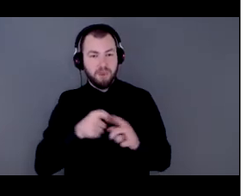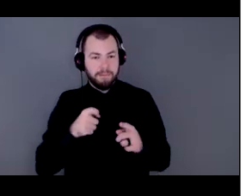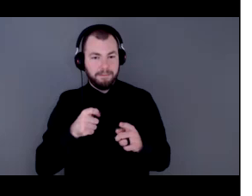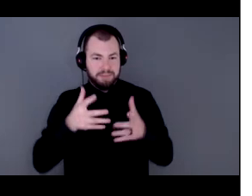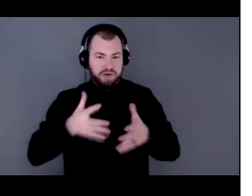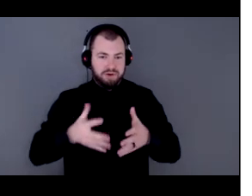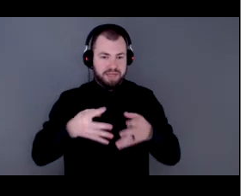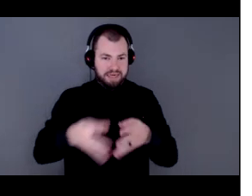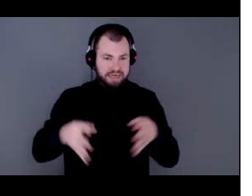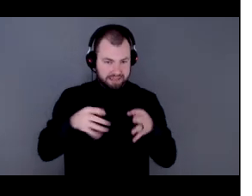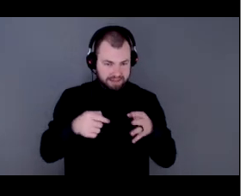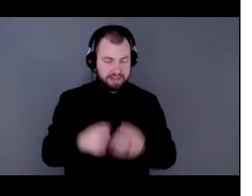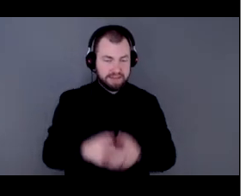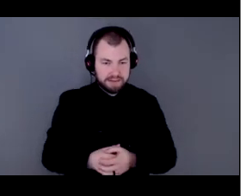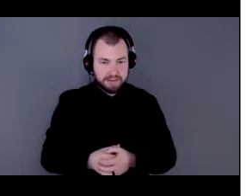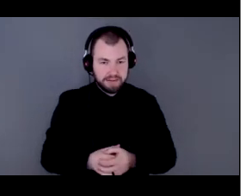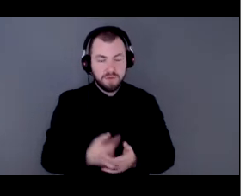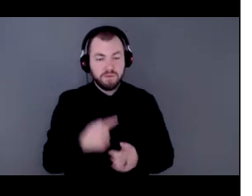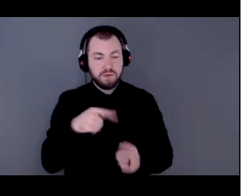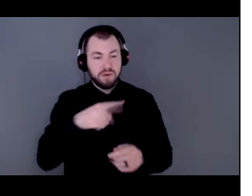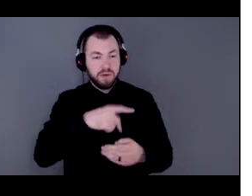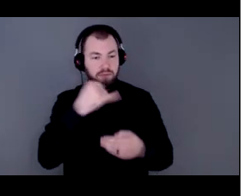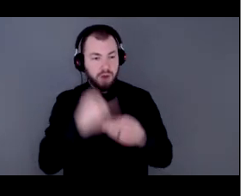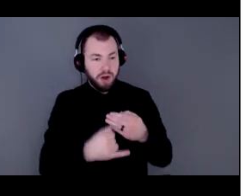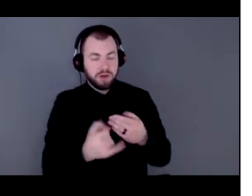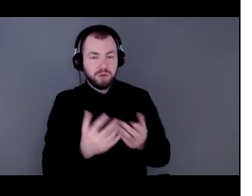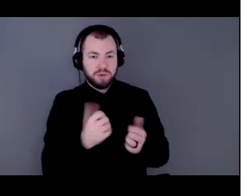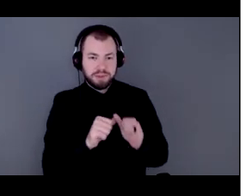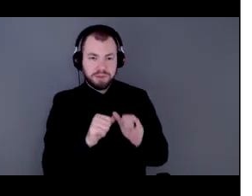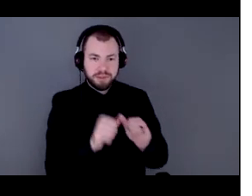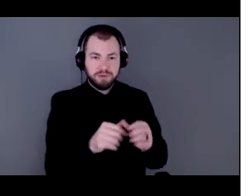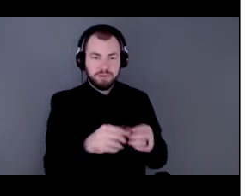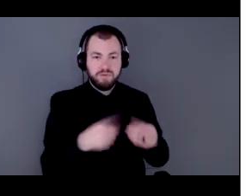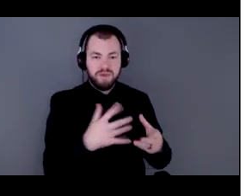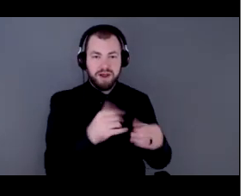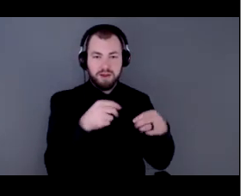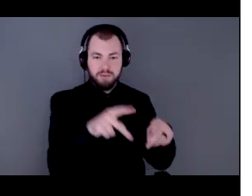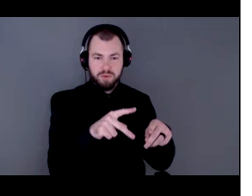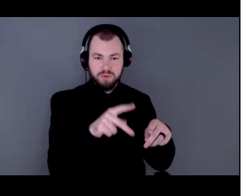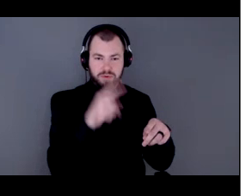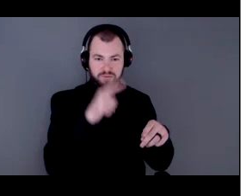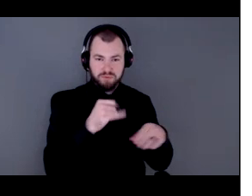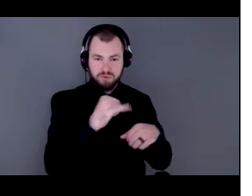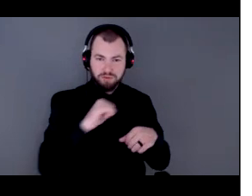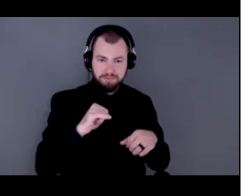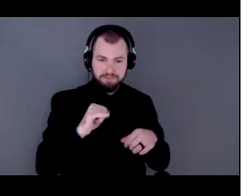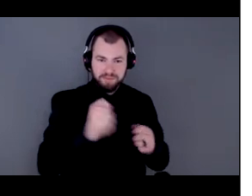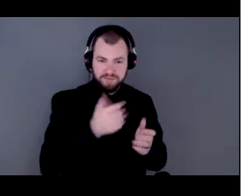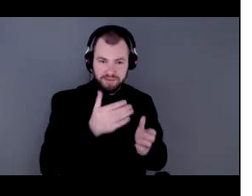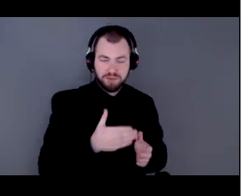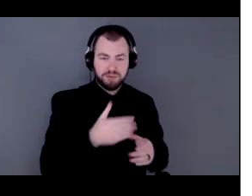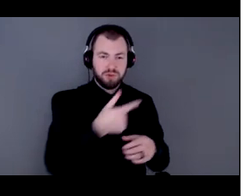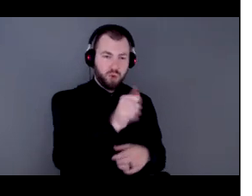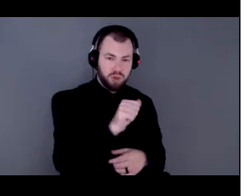this project, we wanted to continue to provide that opportunity for our shrimpers in Georgia and South Carolina. And